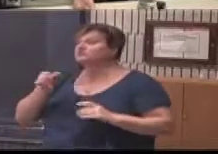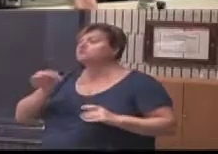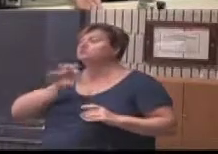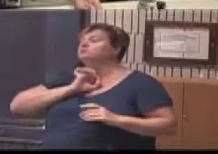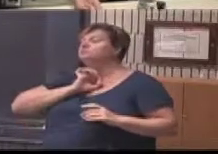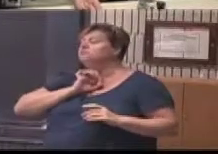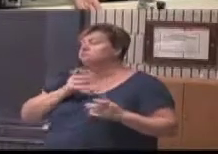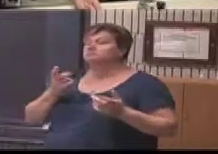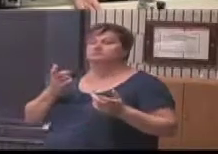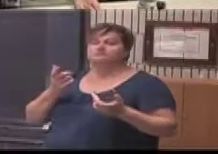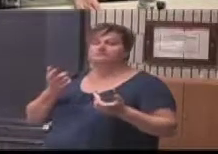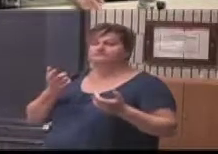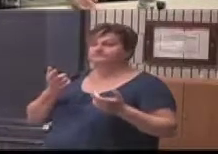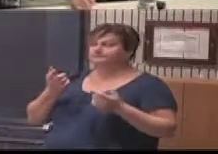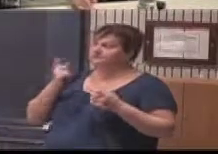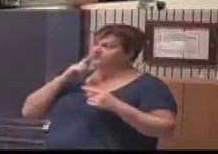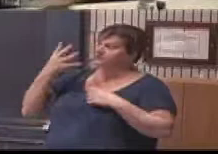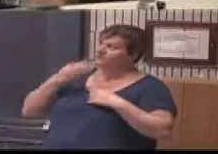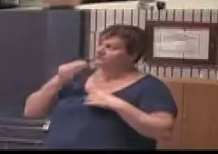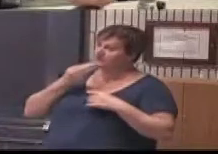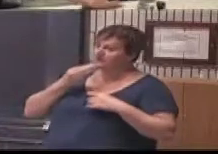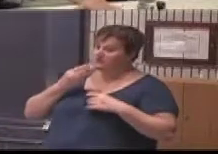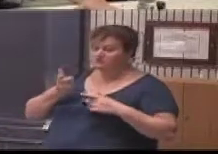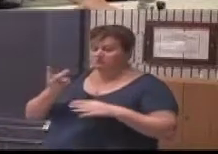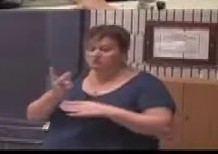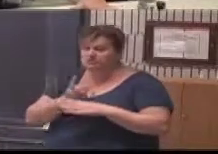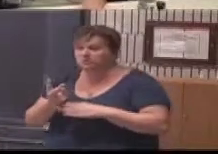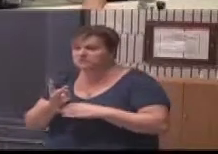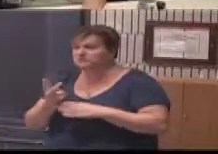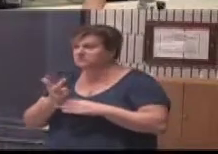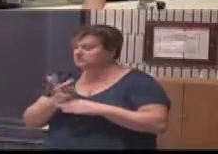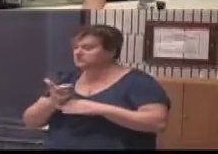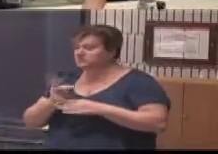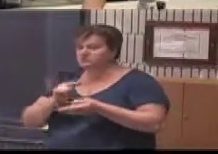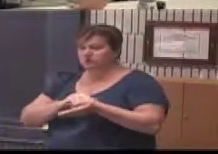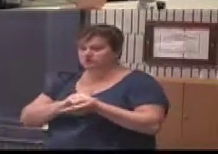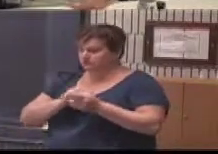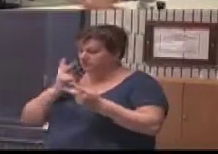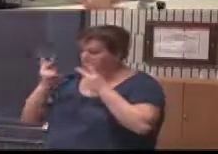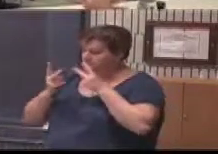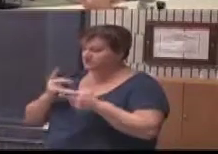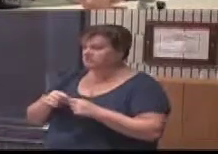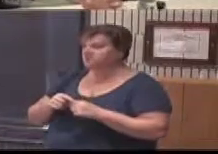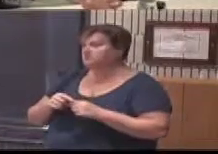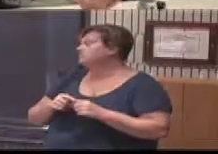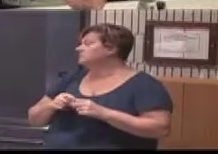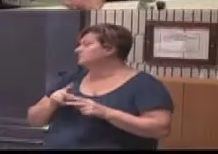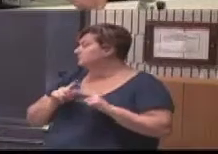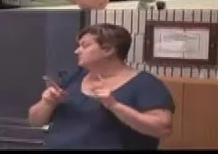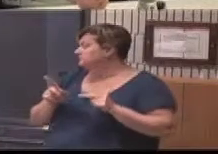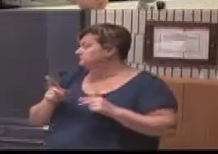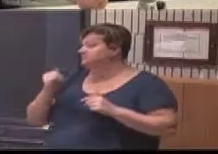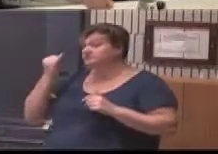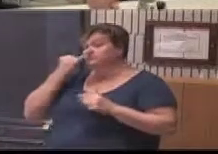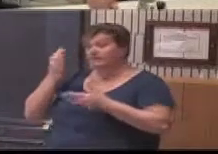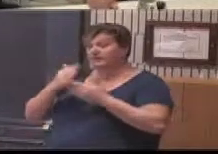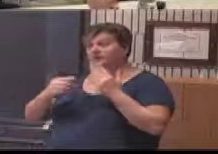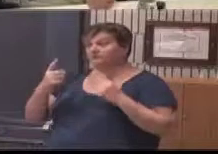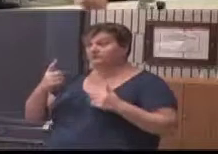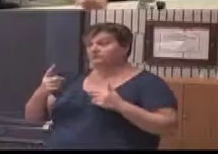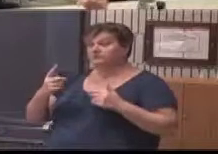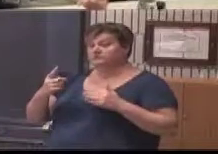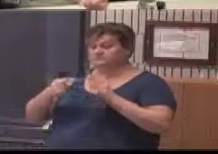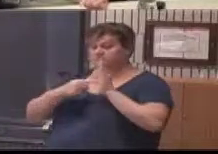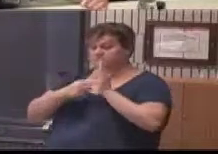come in for about 3 weeks. So that's not a long-term solution for people with ALS. The two general paths are if someone